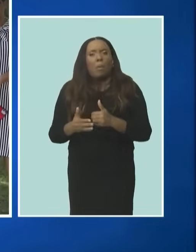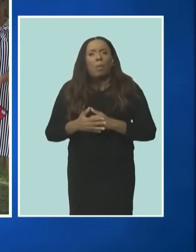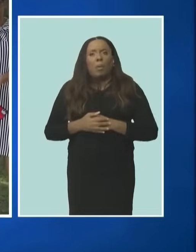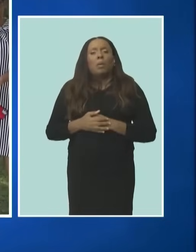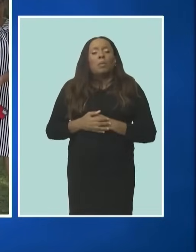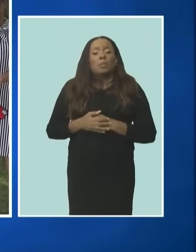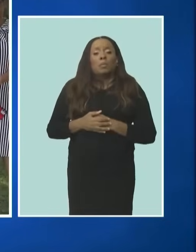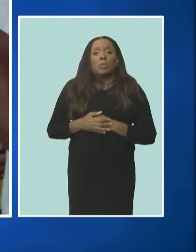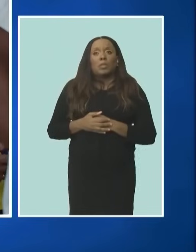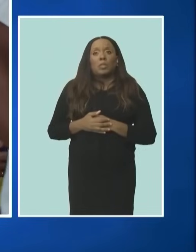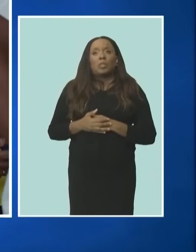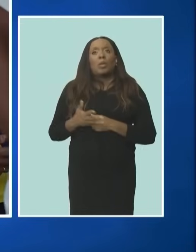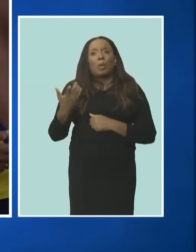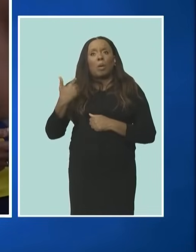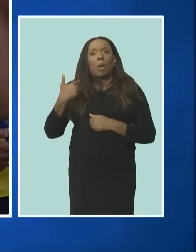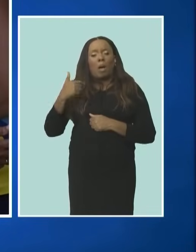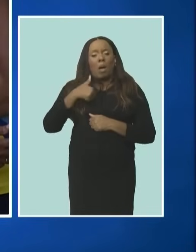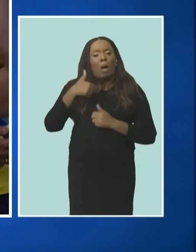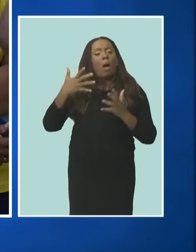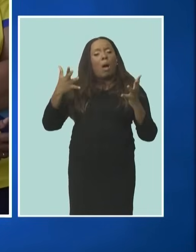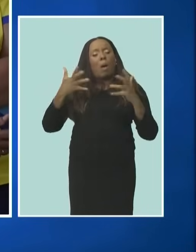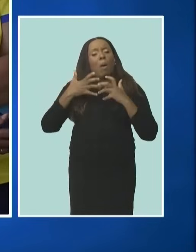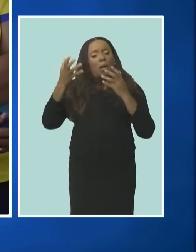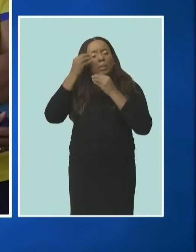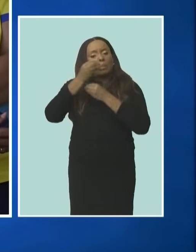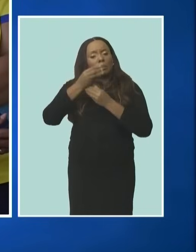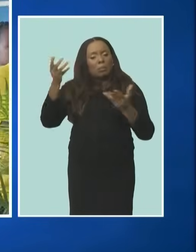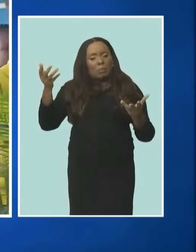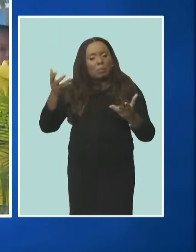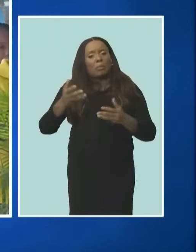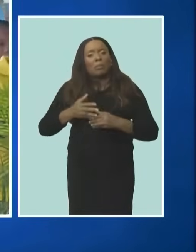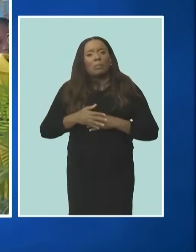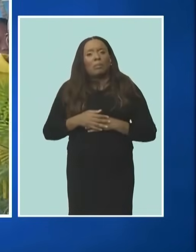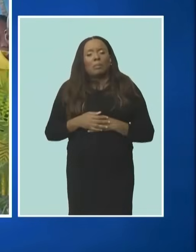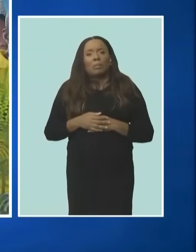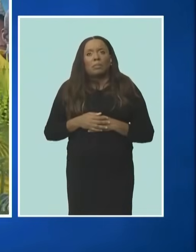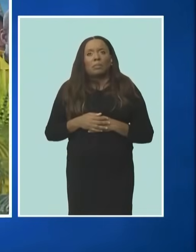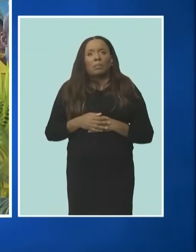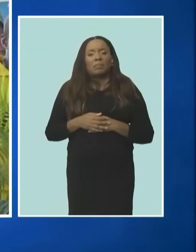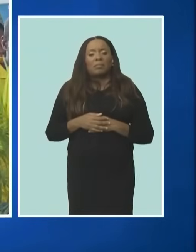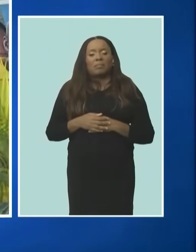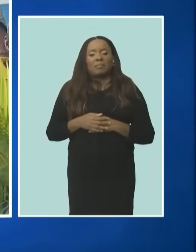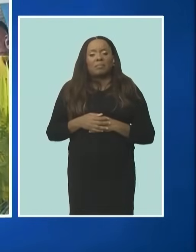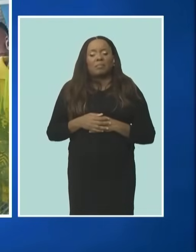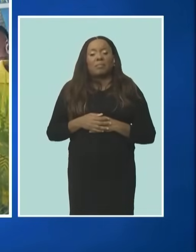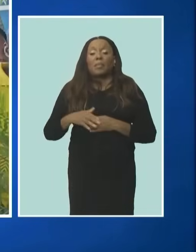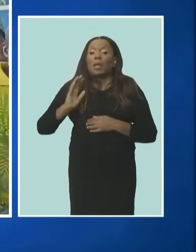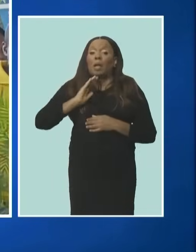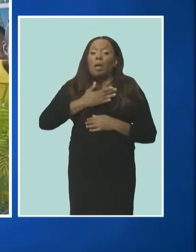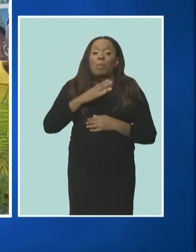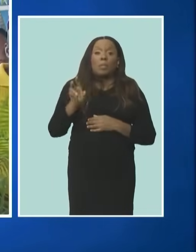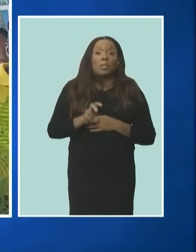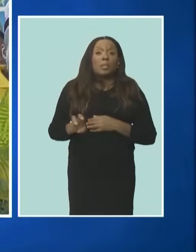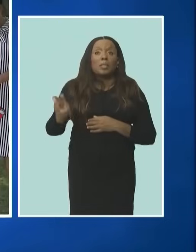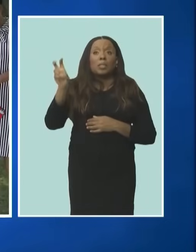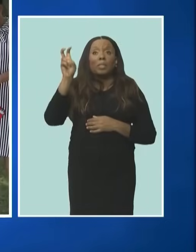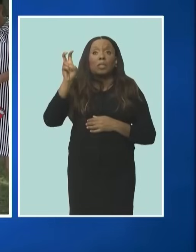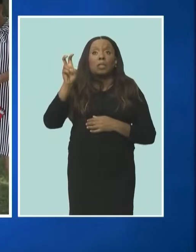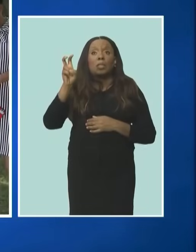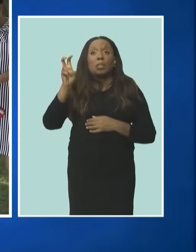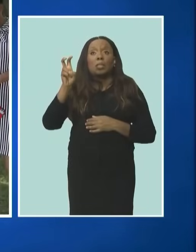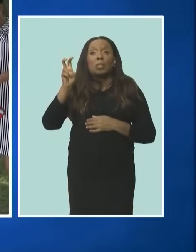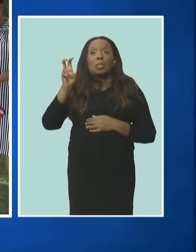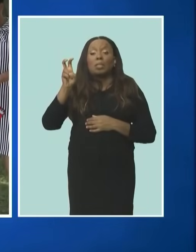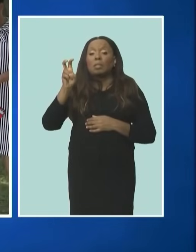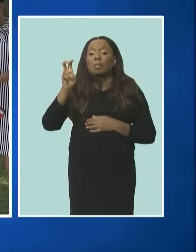baby step, a nascent step. I want to say today that the journey to plant 1 million trees begins